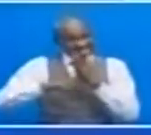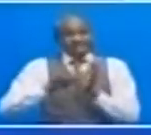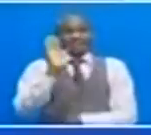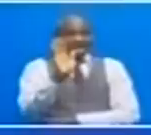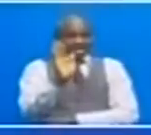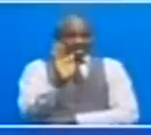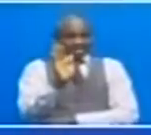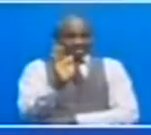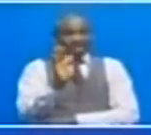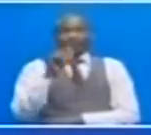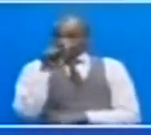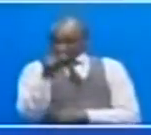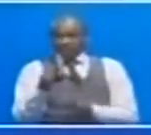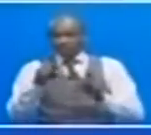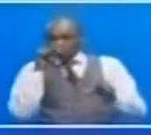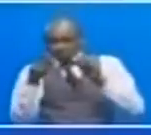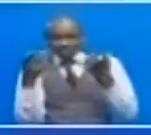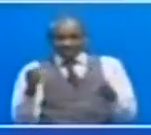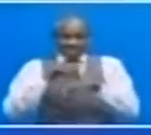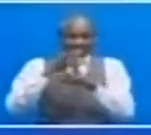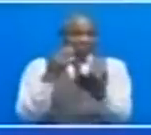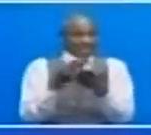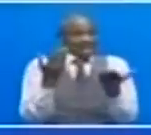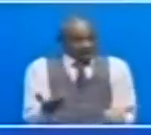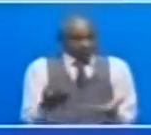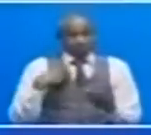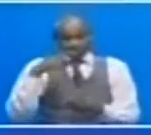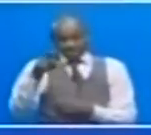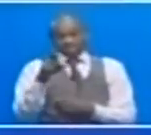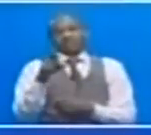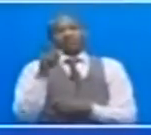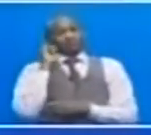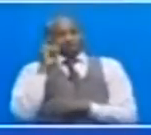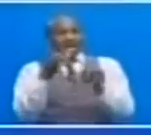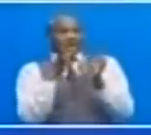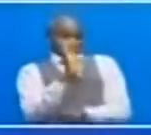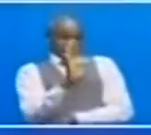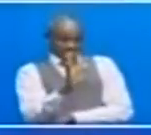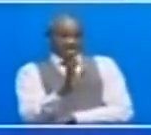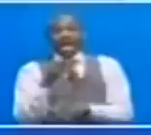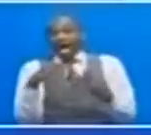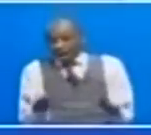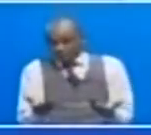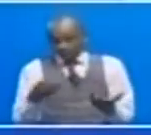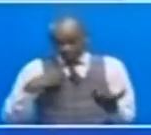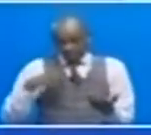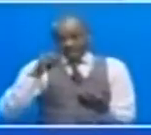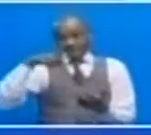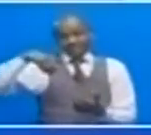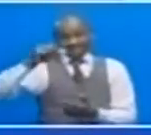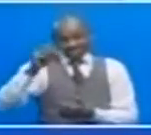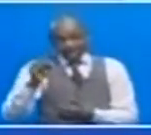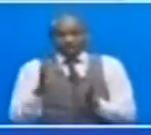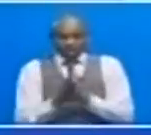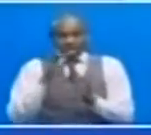number. You then need to choose how you'll send money to your SemaDoc mobile health account. You can do this from either M-Pesa